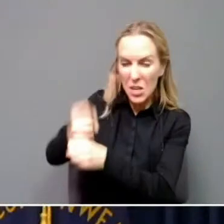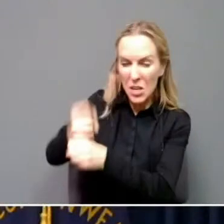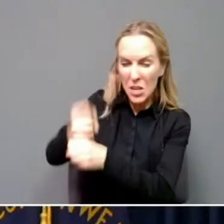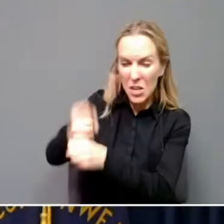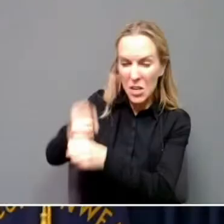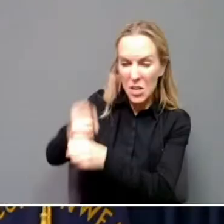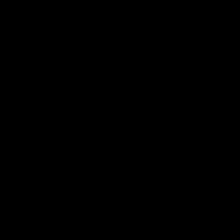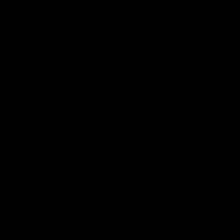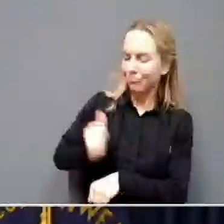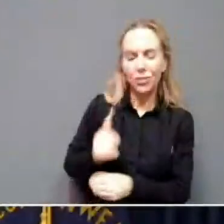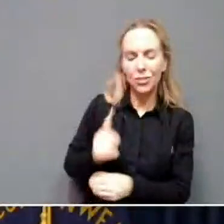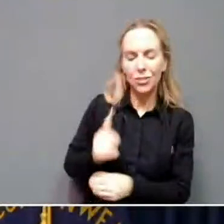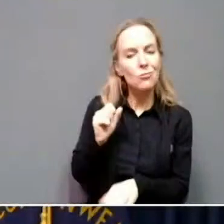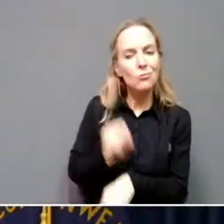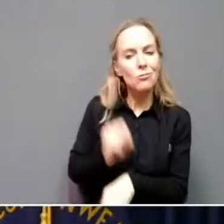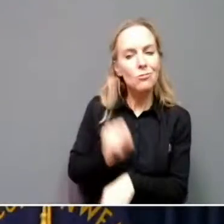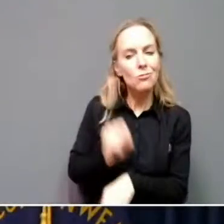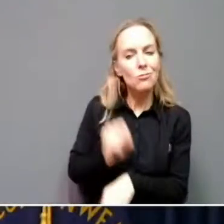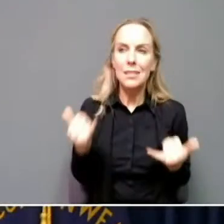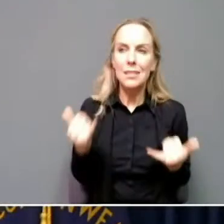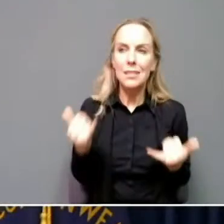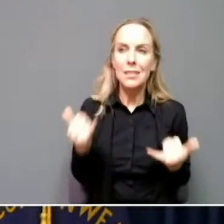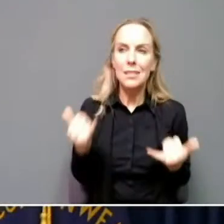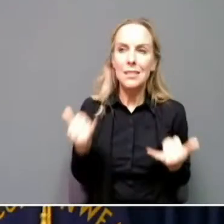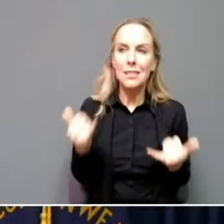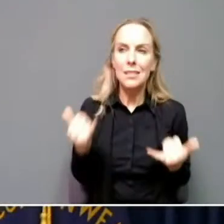this is a time when we need to think differently,